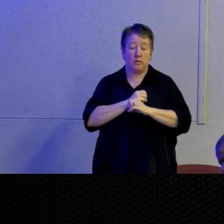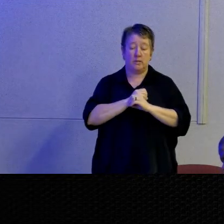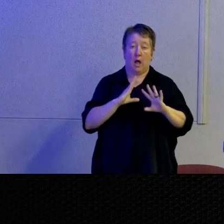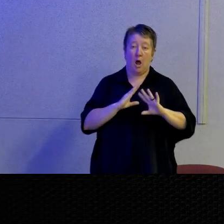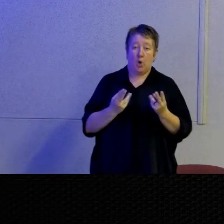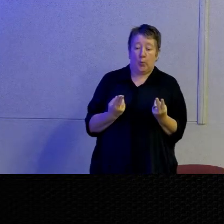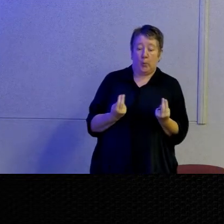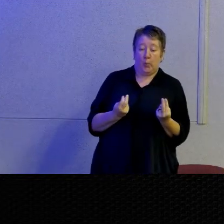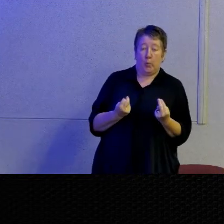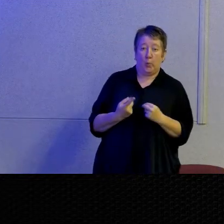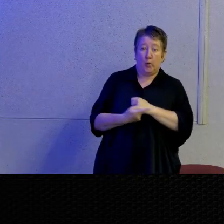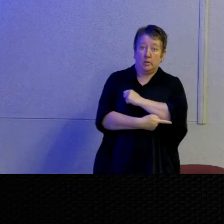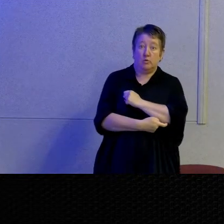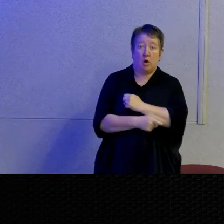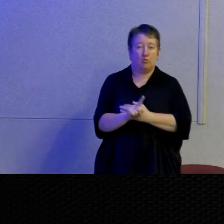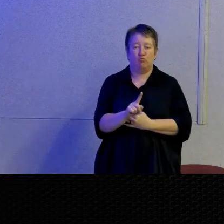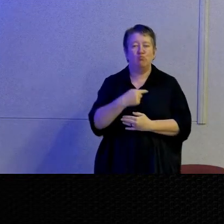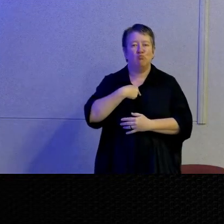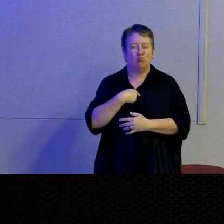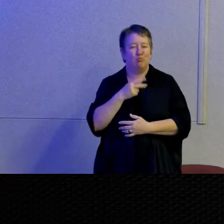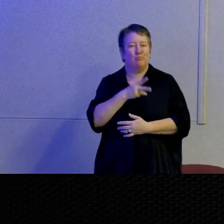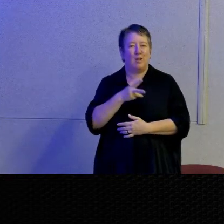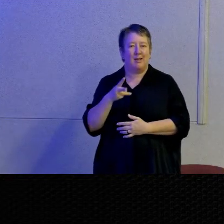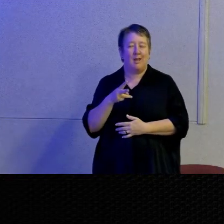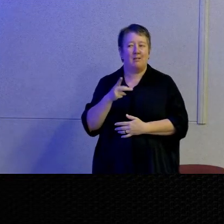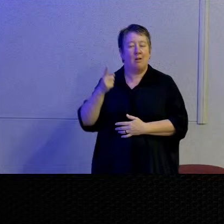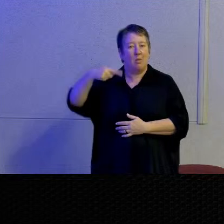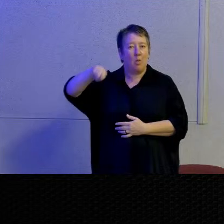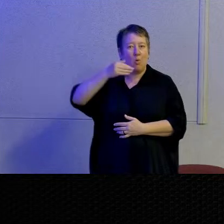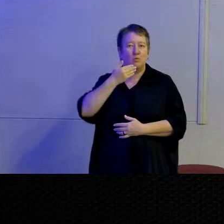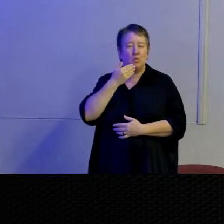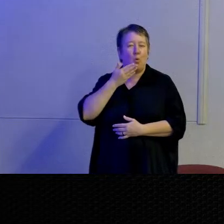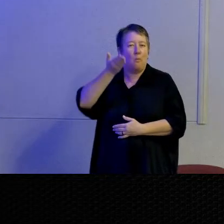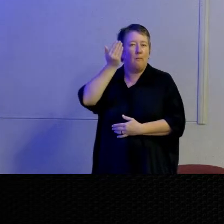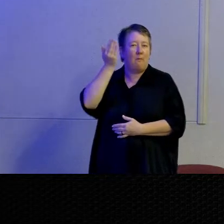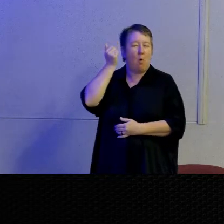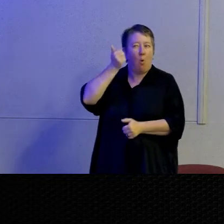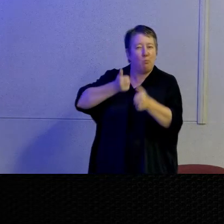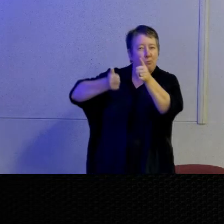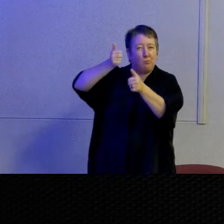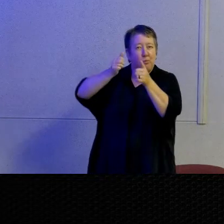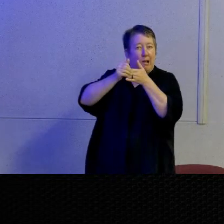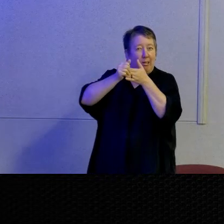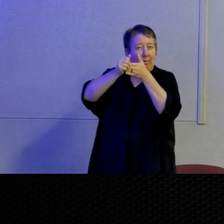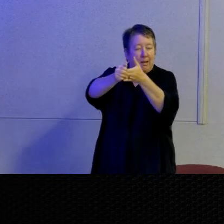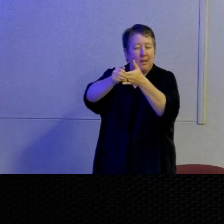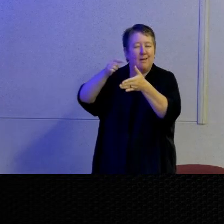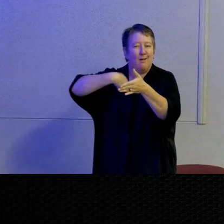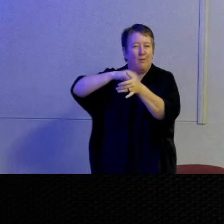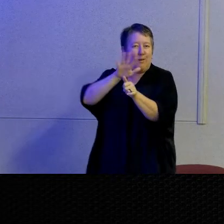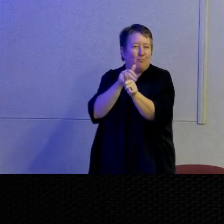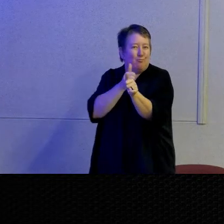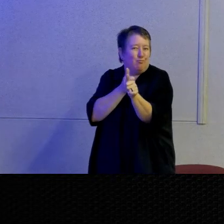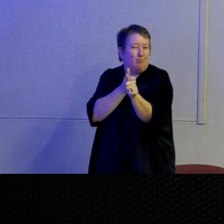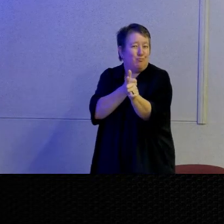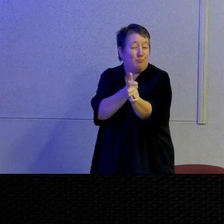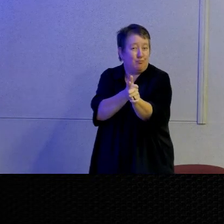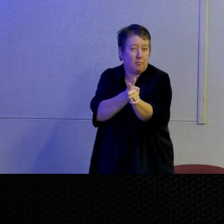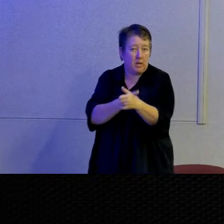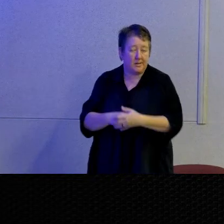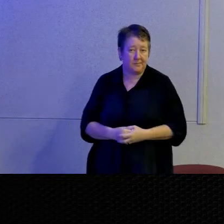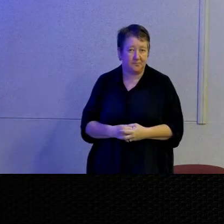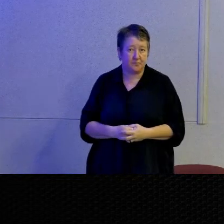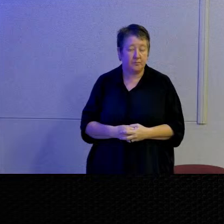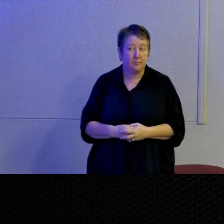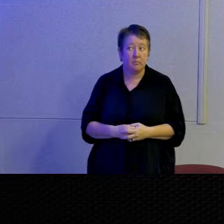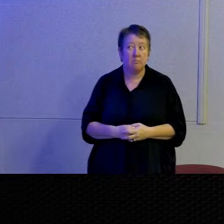are again standing on the shoulders of those who came before us. And the list,